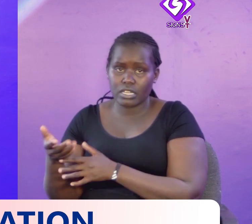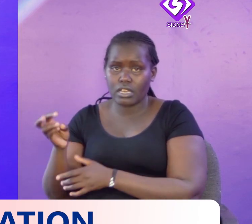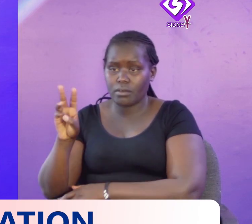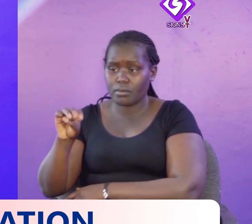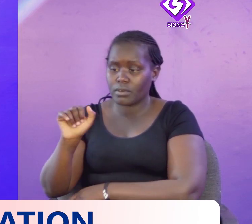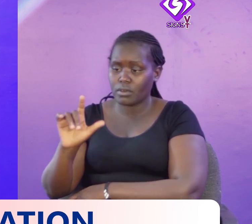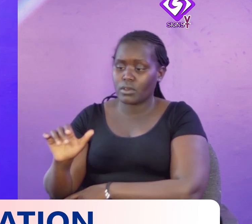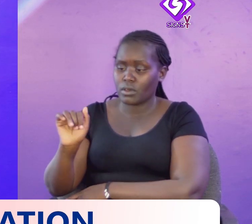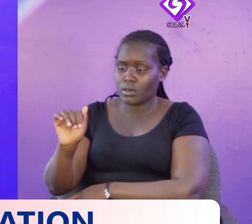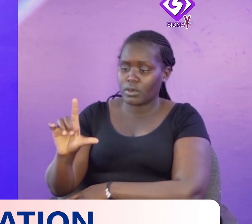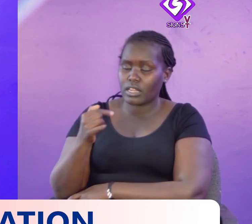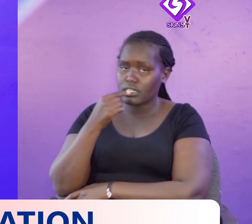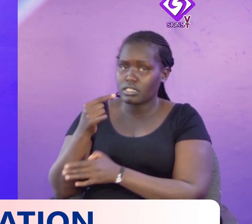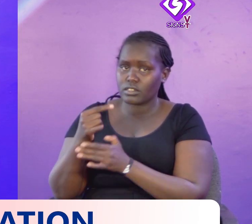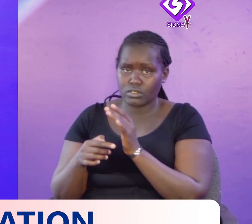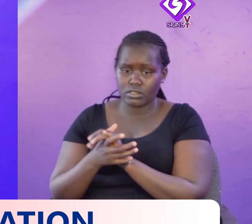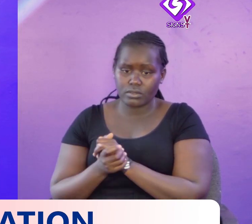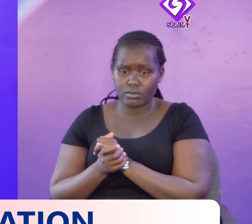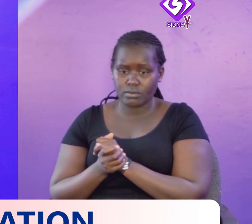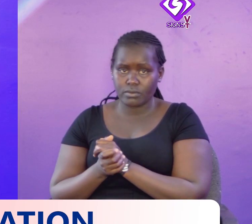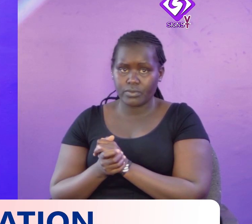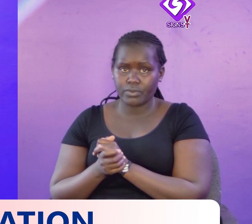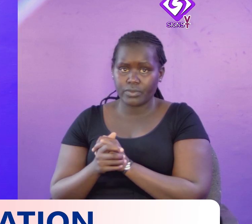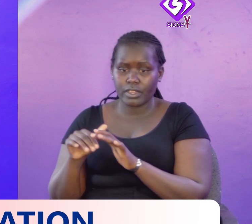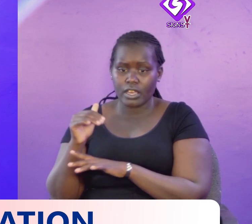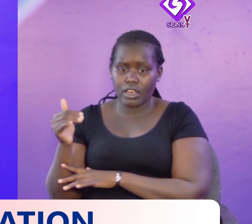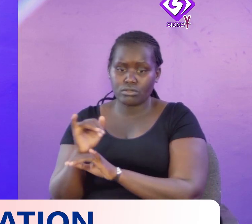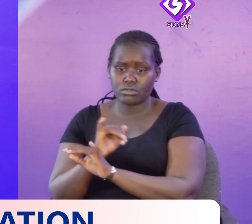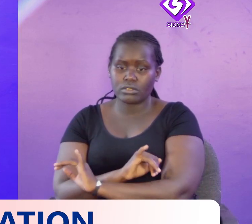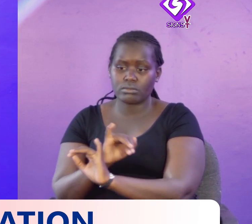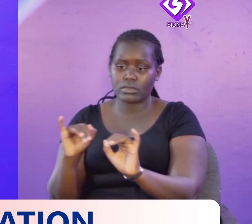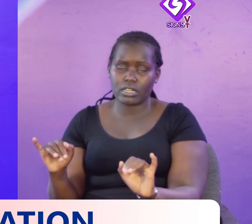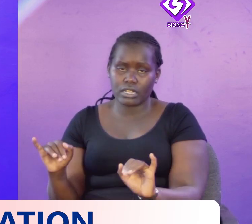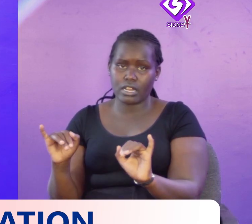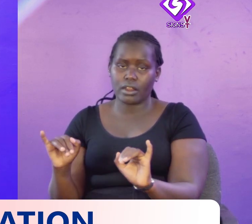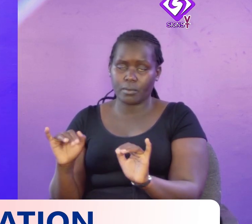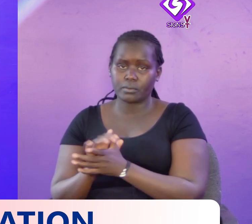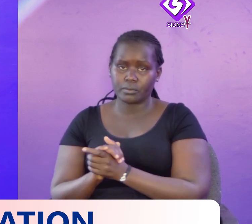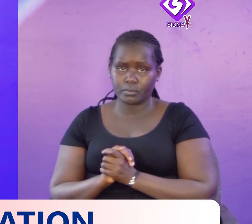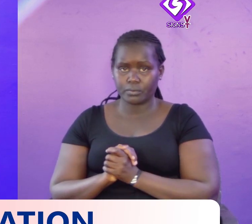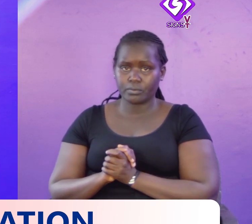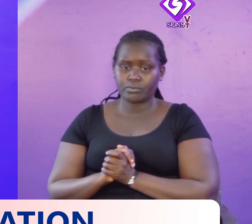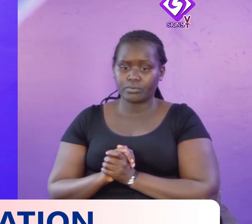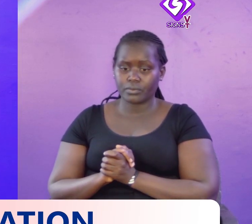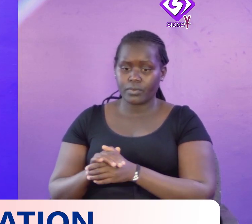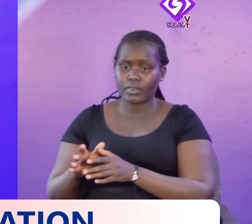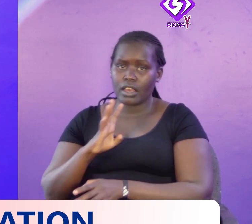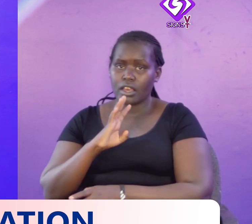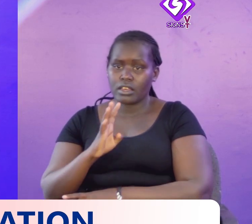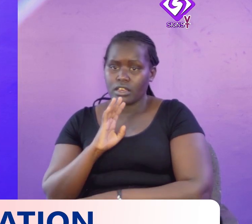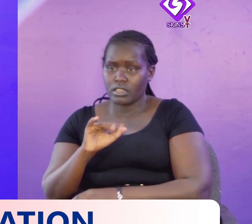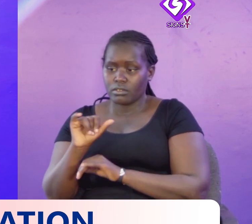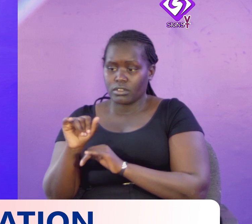that Jeremiah Kioni should come out clearly and speak of one term. There are talks of people